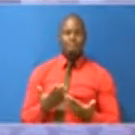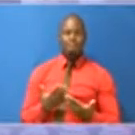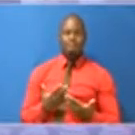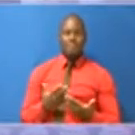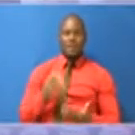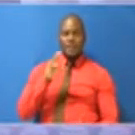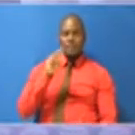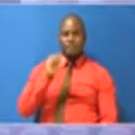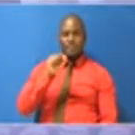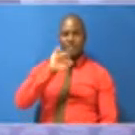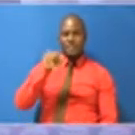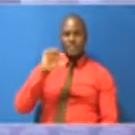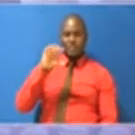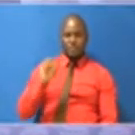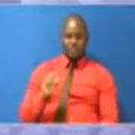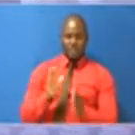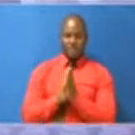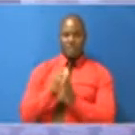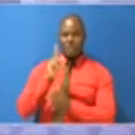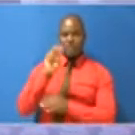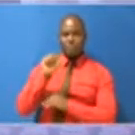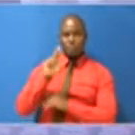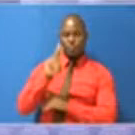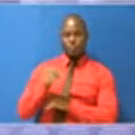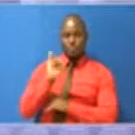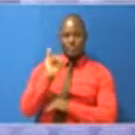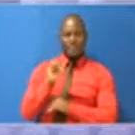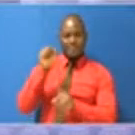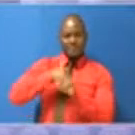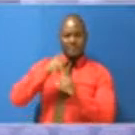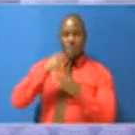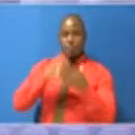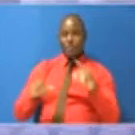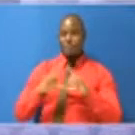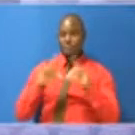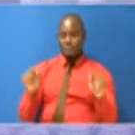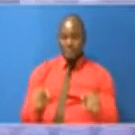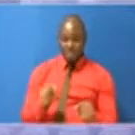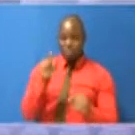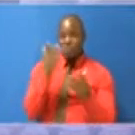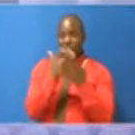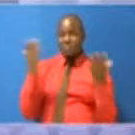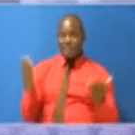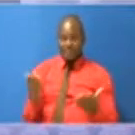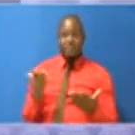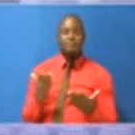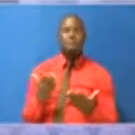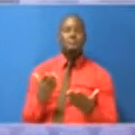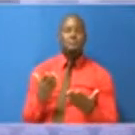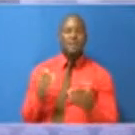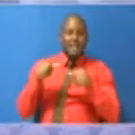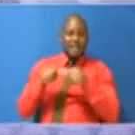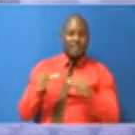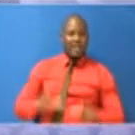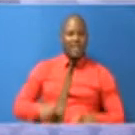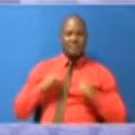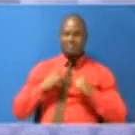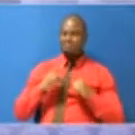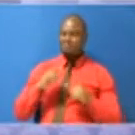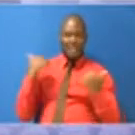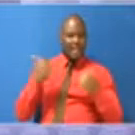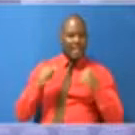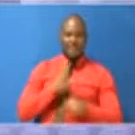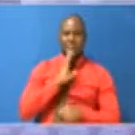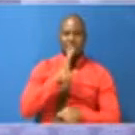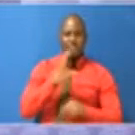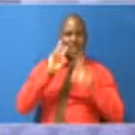majengo in kamkunji in court to fight what you're talking about you are somewhere in your bentley living the life never spoken about an